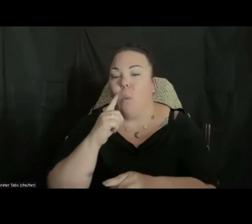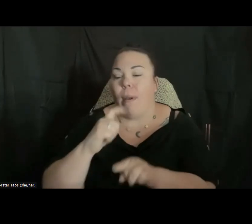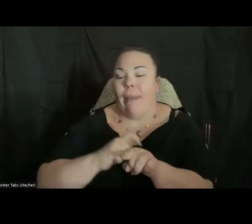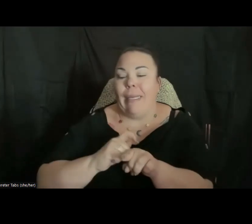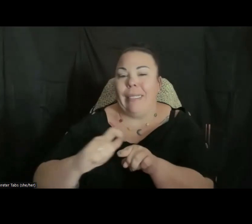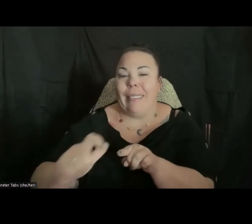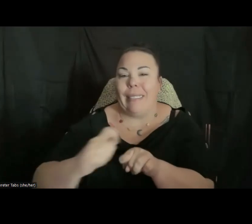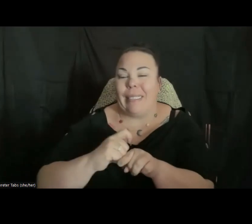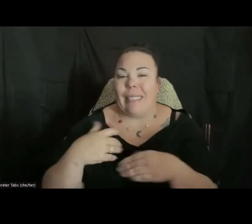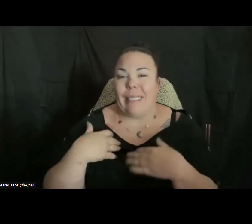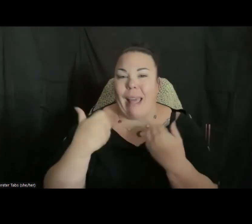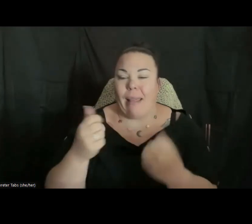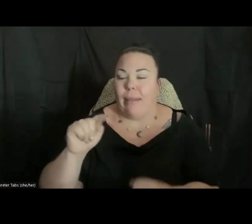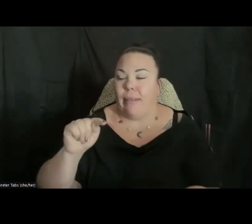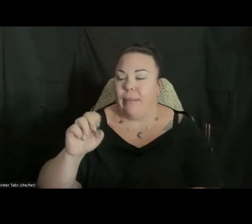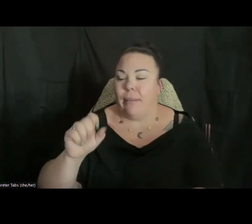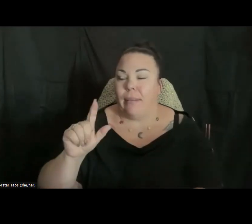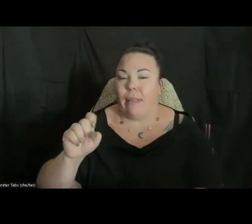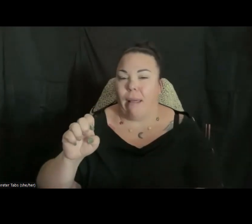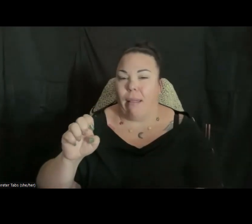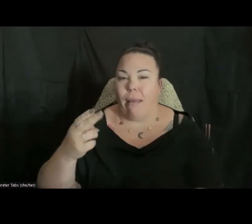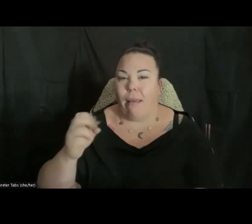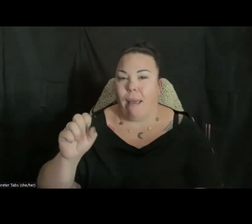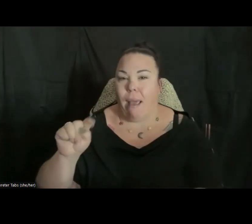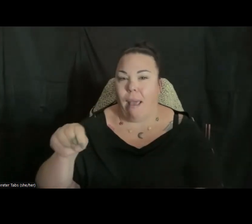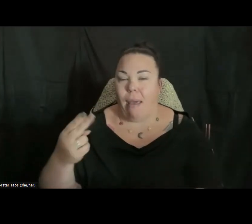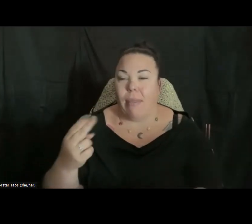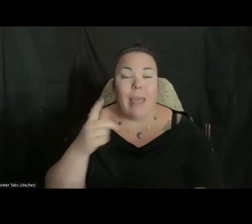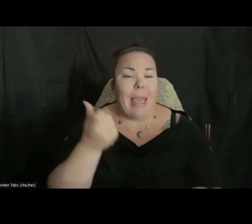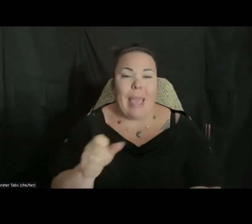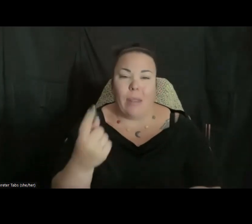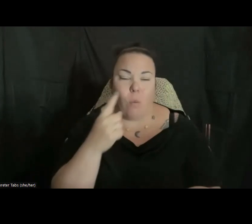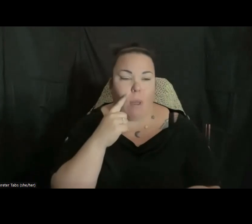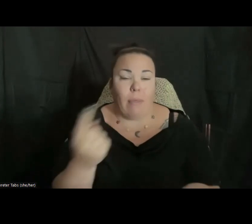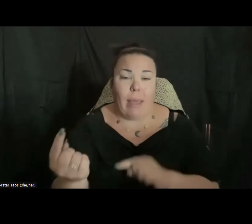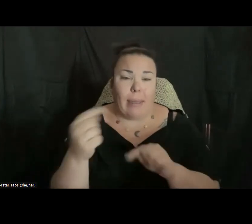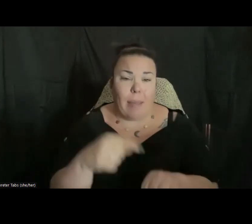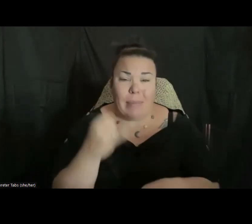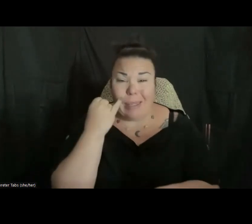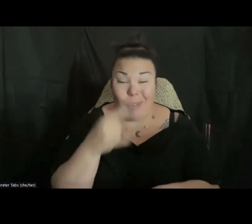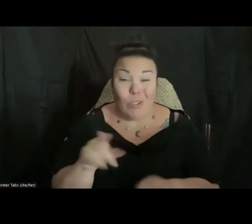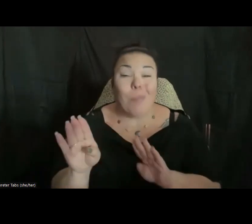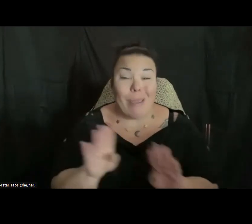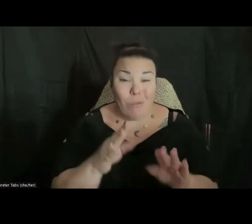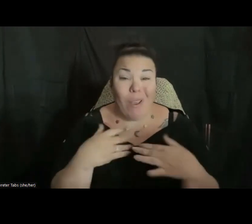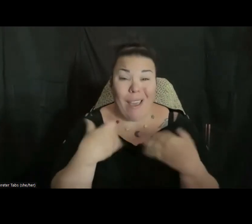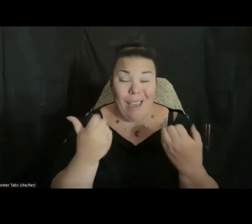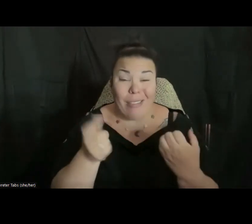care. So anyone who comes onto the mobile clinic, if there is a behavioral health need, they can meet